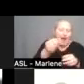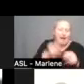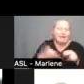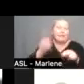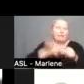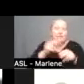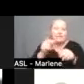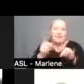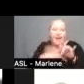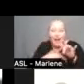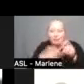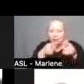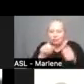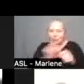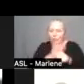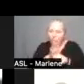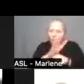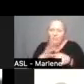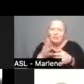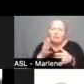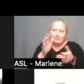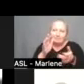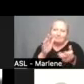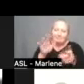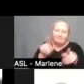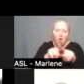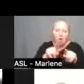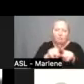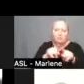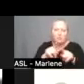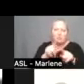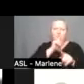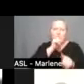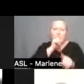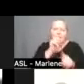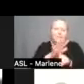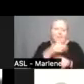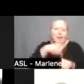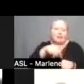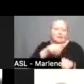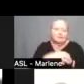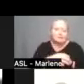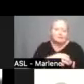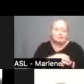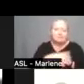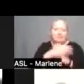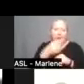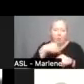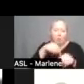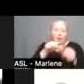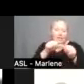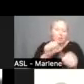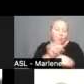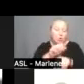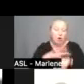during covet and so that also um really impacted us um lastly you know we continue to work on